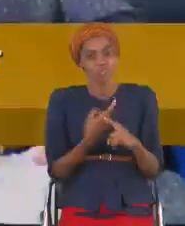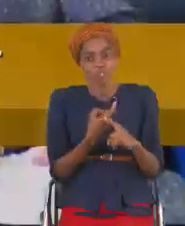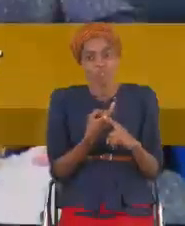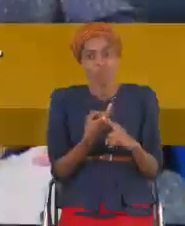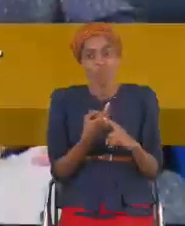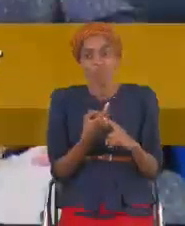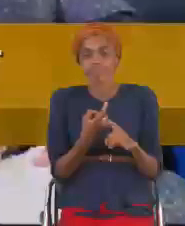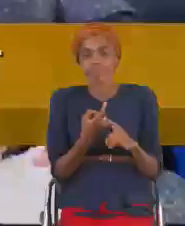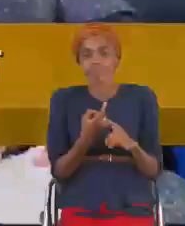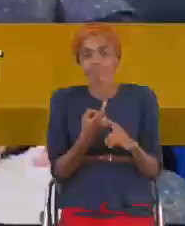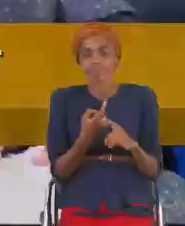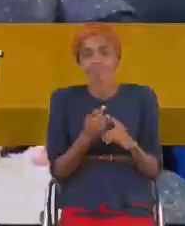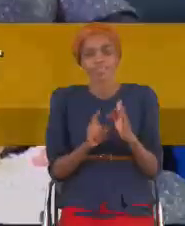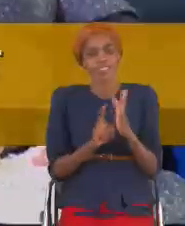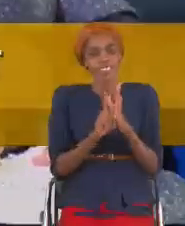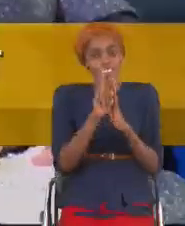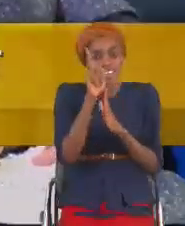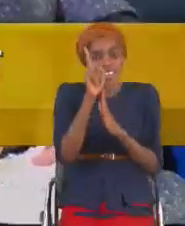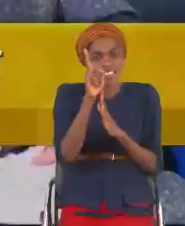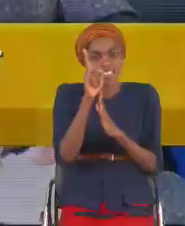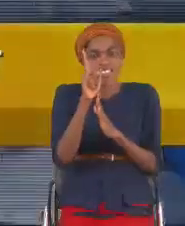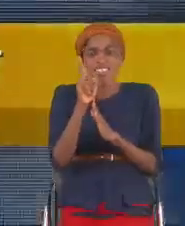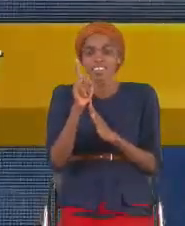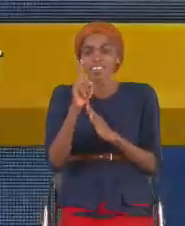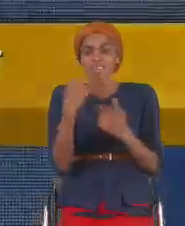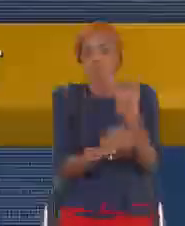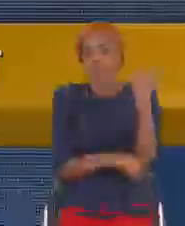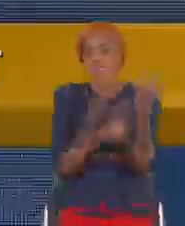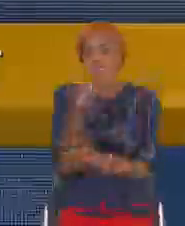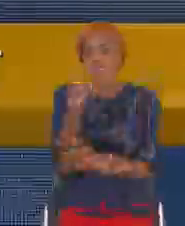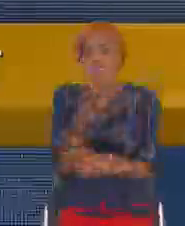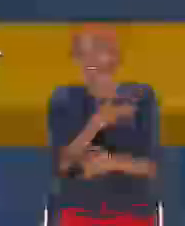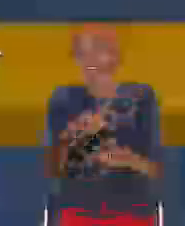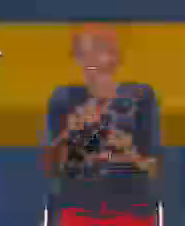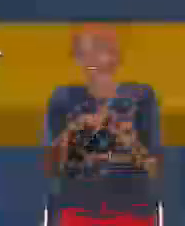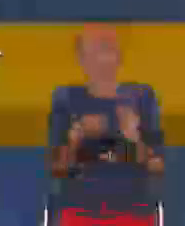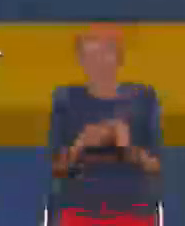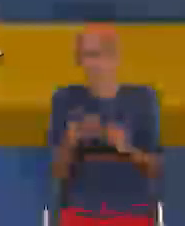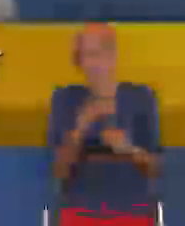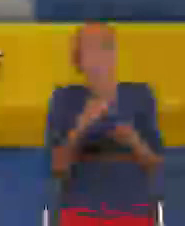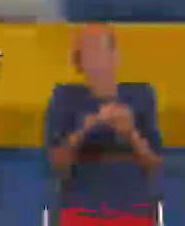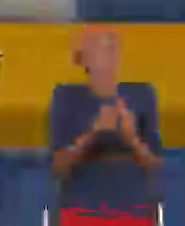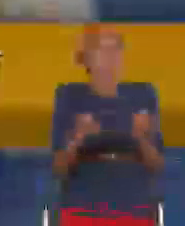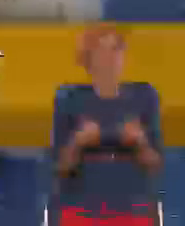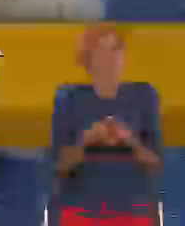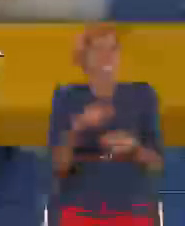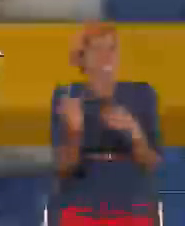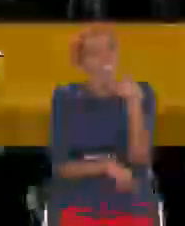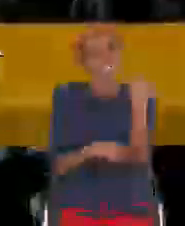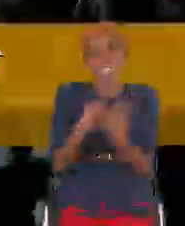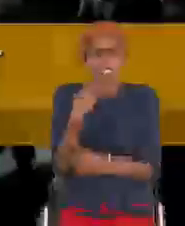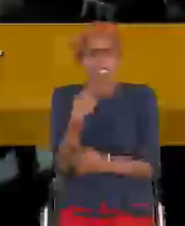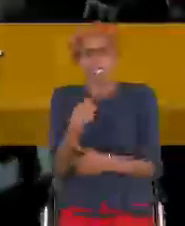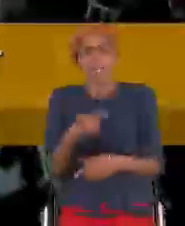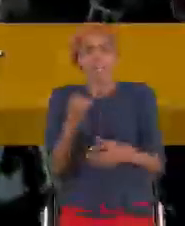and problems. There's some problems like they're like giants. They will bring down any man,